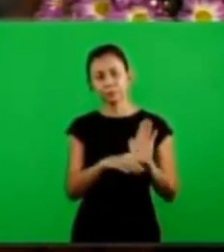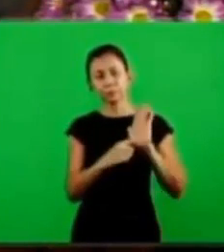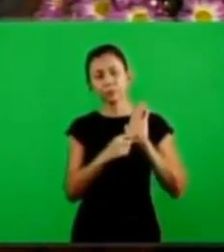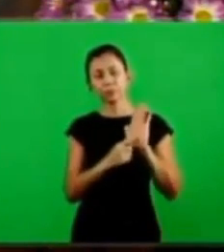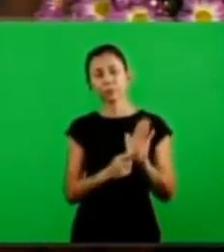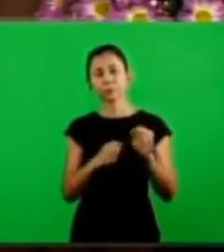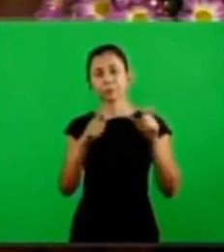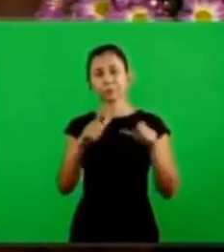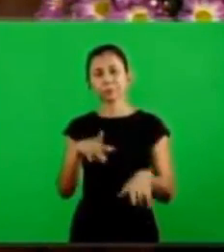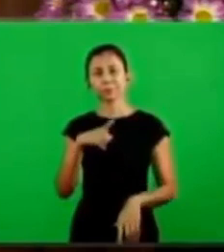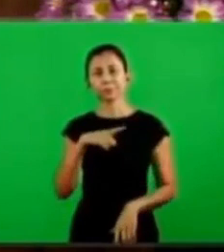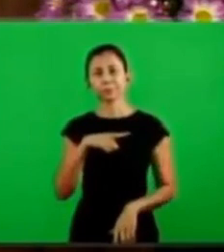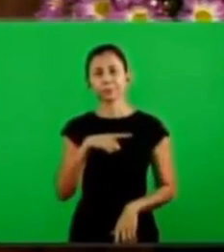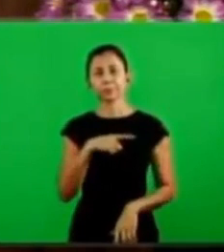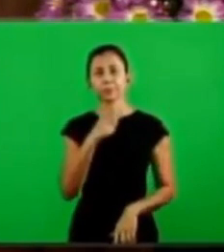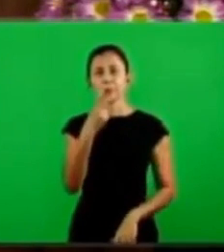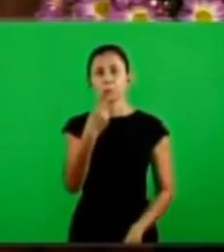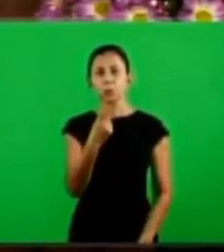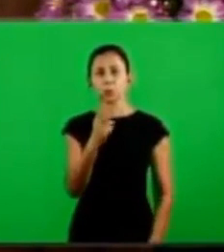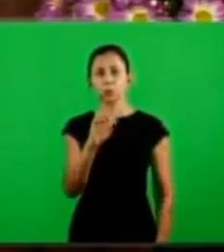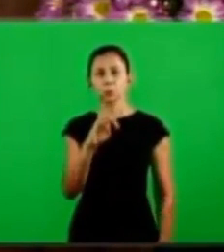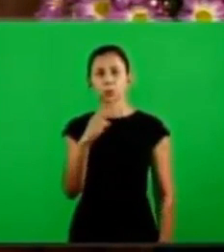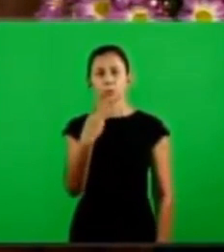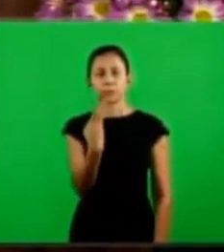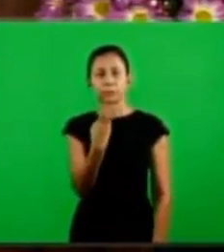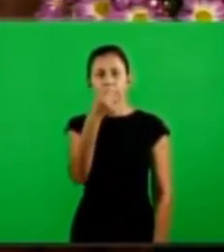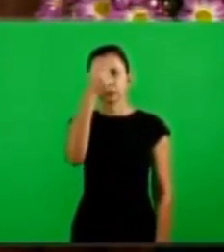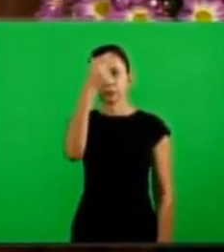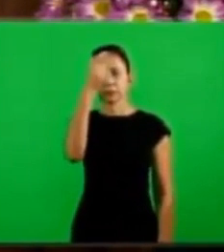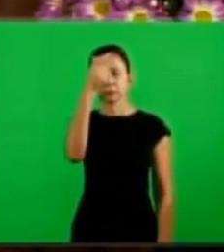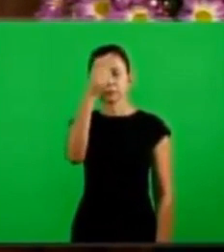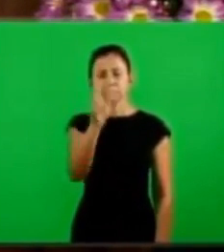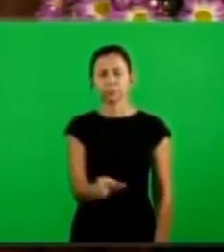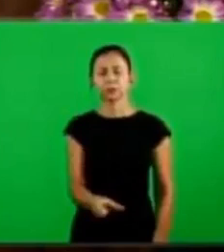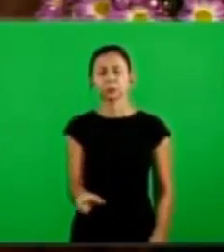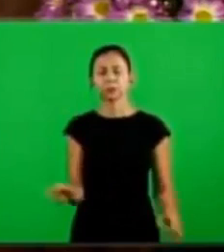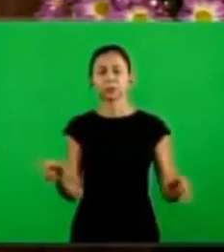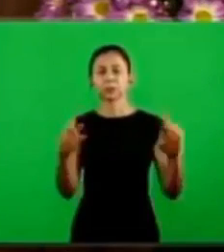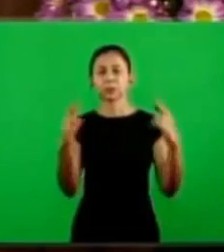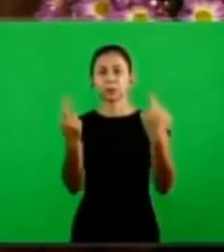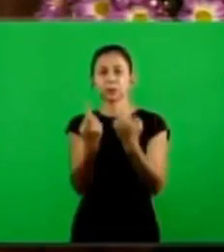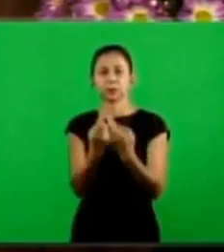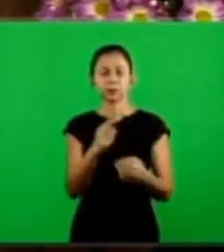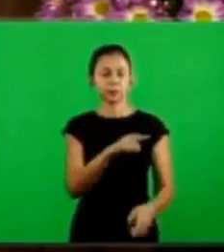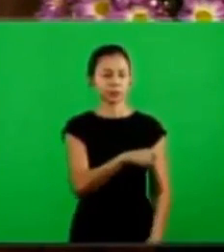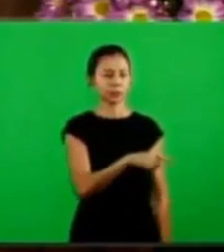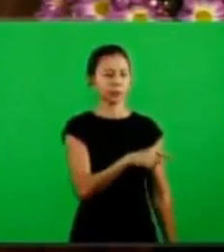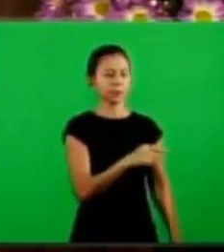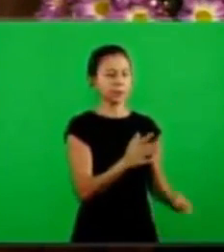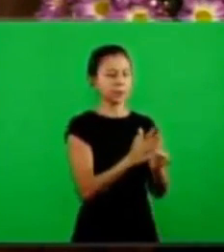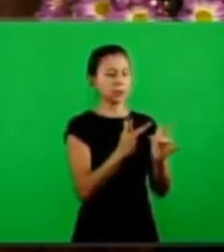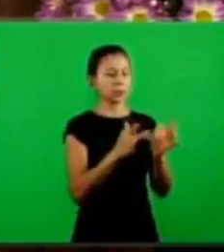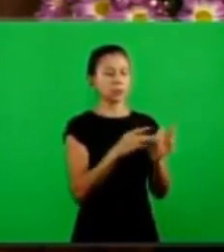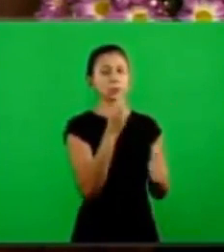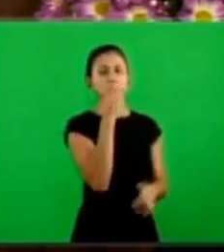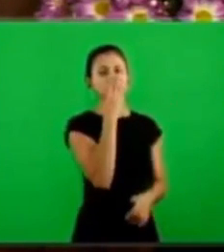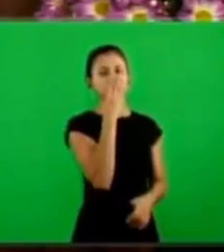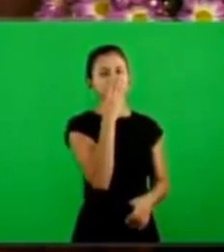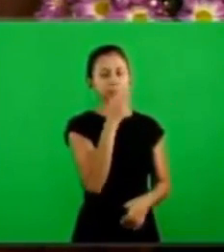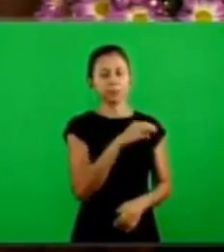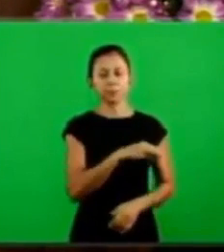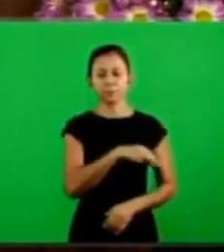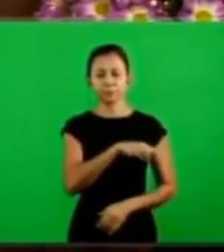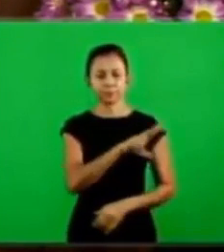And now we see the explanation that where the two or three in my name, I'll be there.